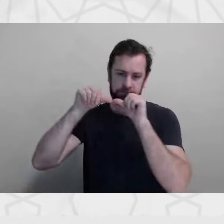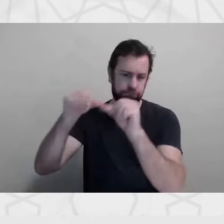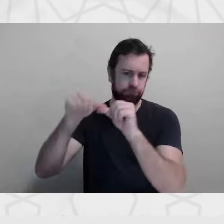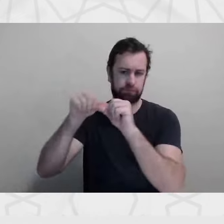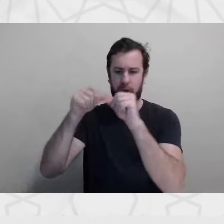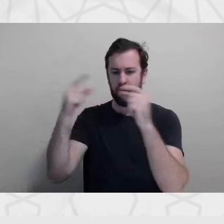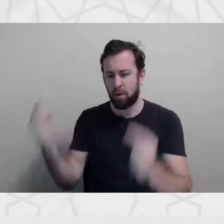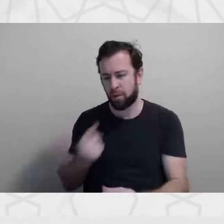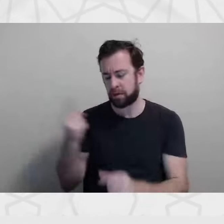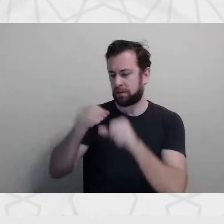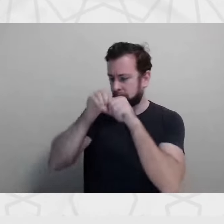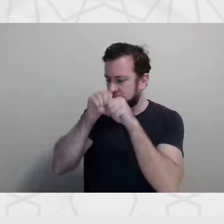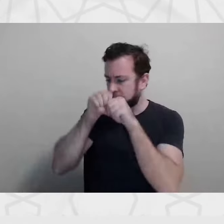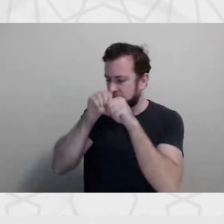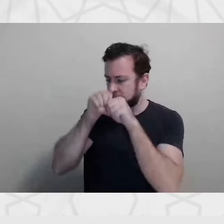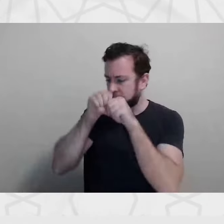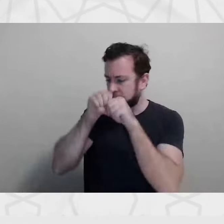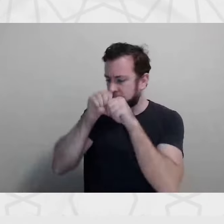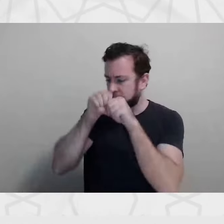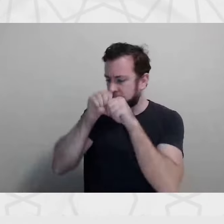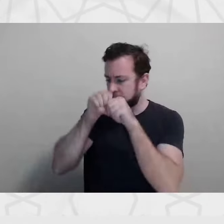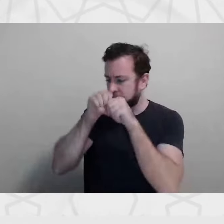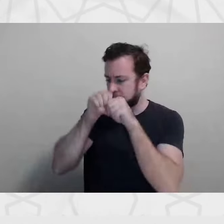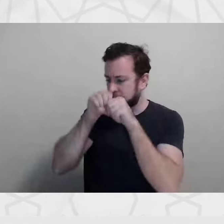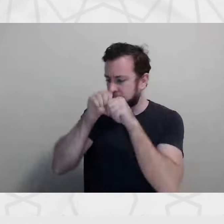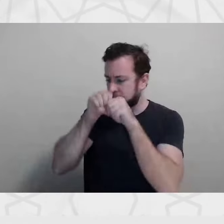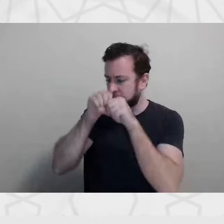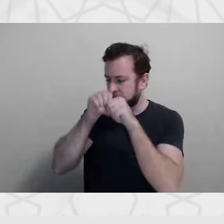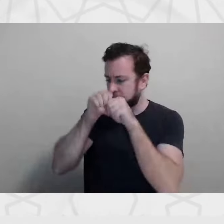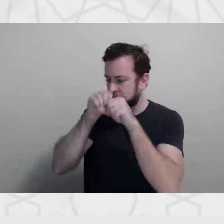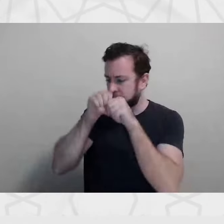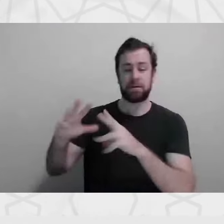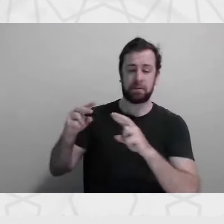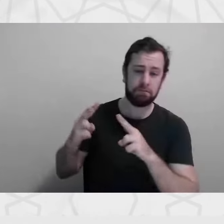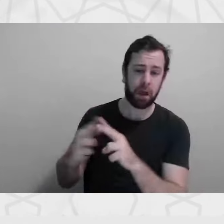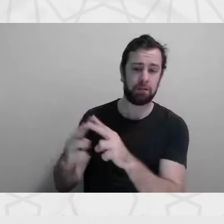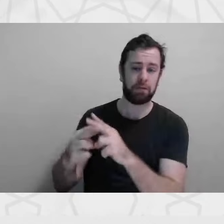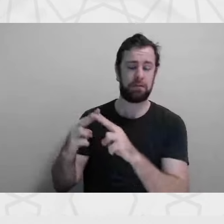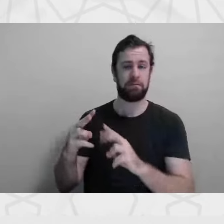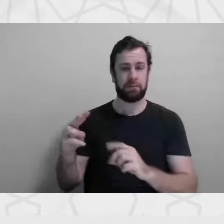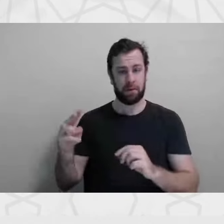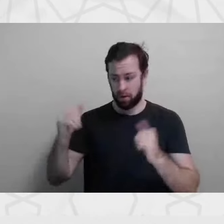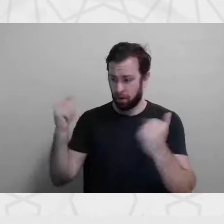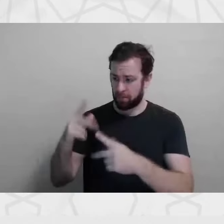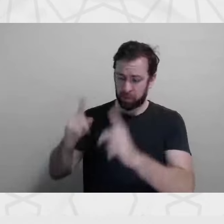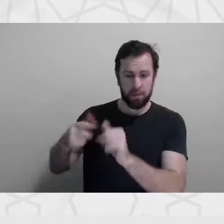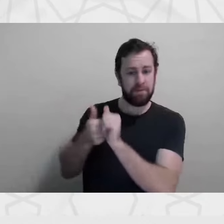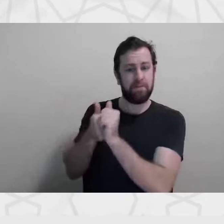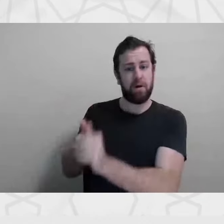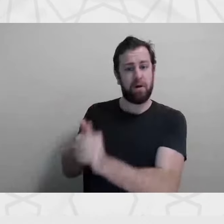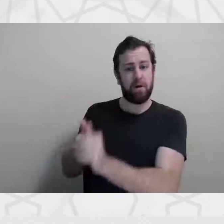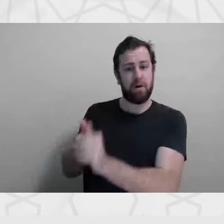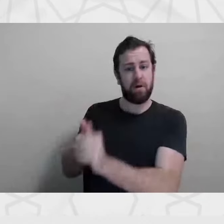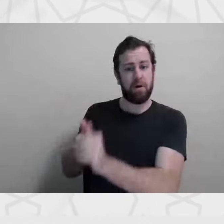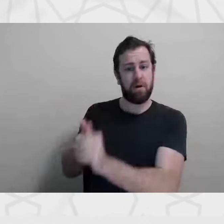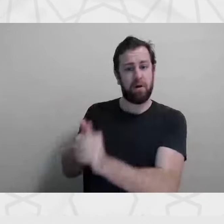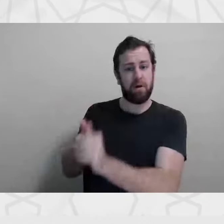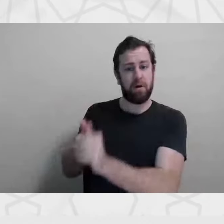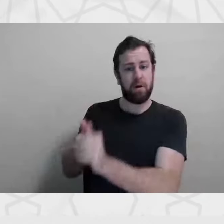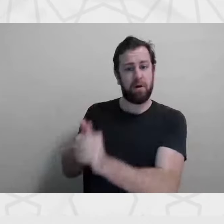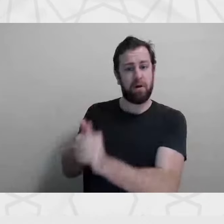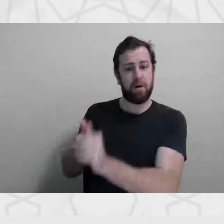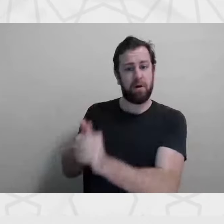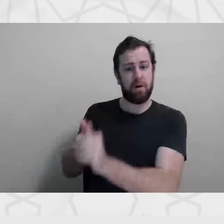and blessings to Muhammad, to his family, to his companions, and all those who call to his way